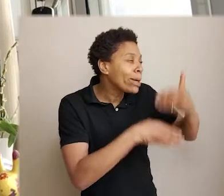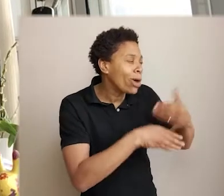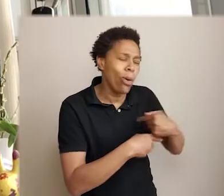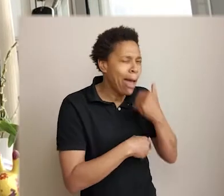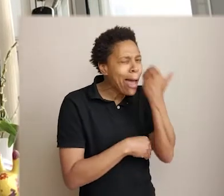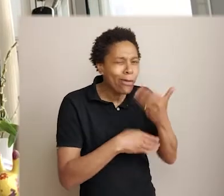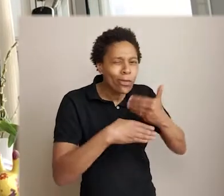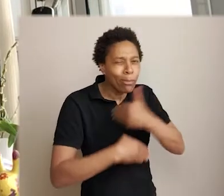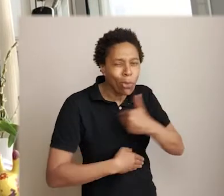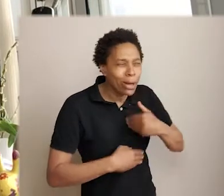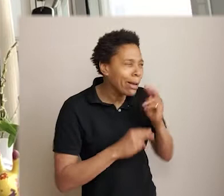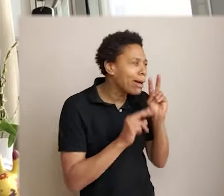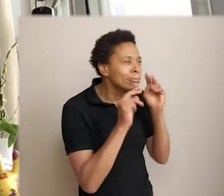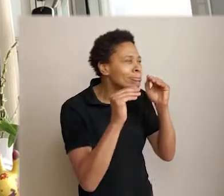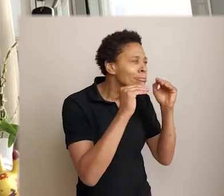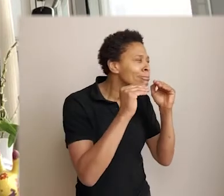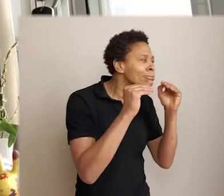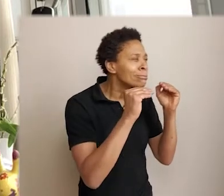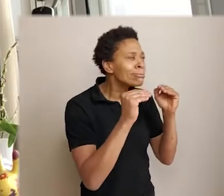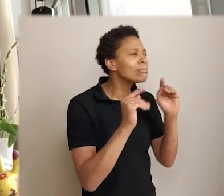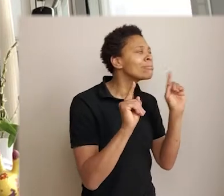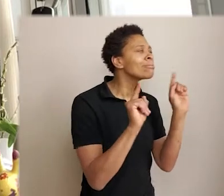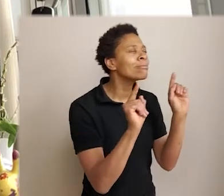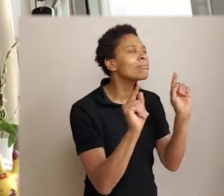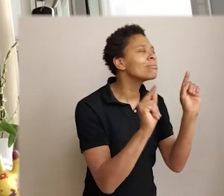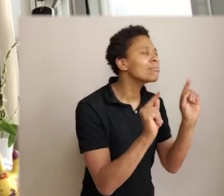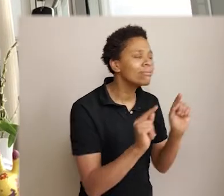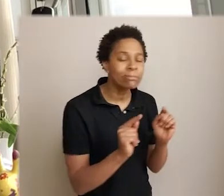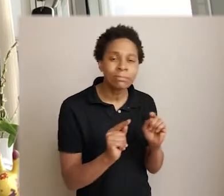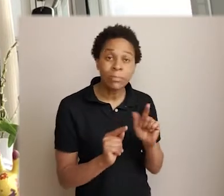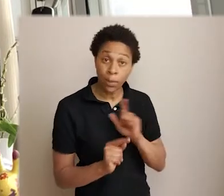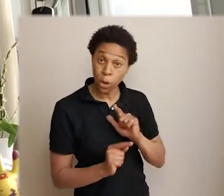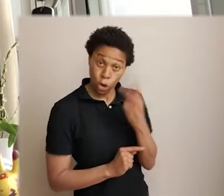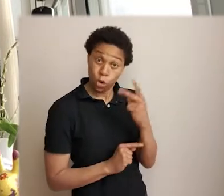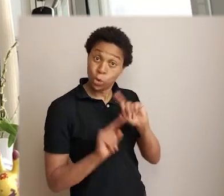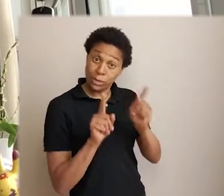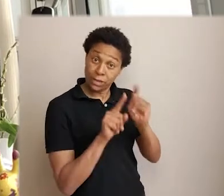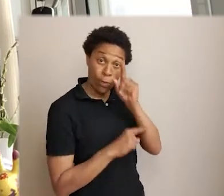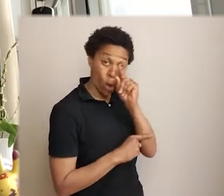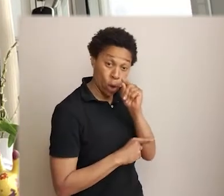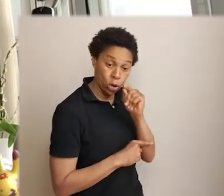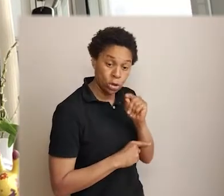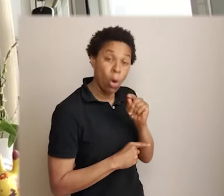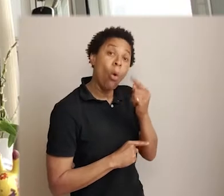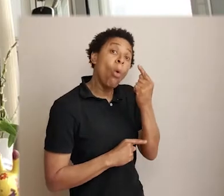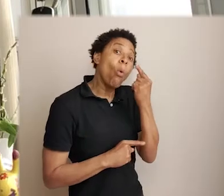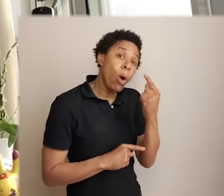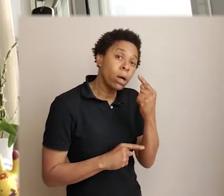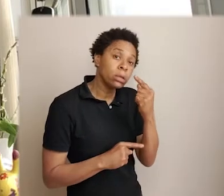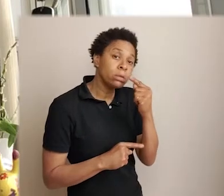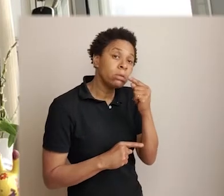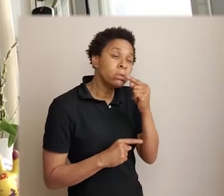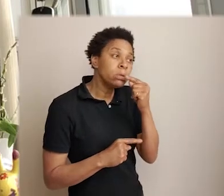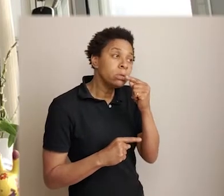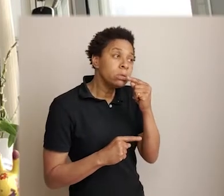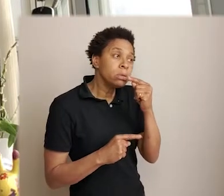morning, see whether he's, they've arrived, because there's two of them, and one does carrying and the other one does